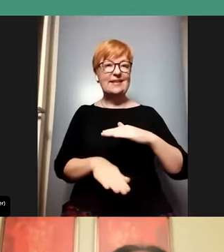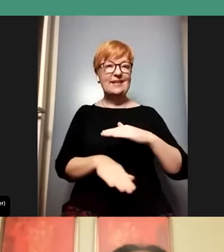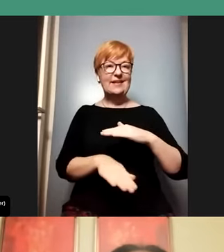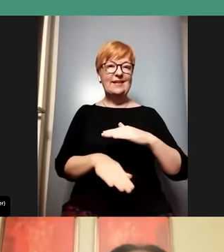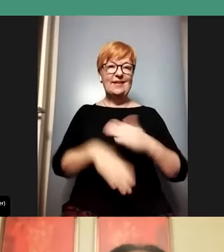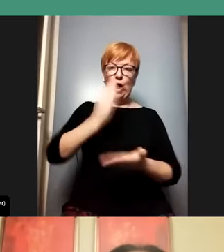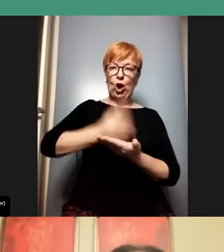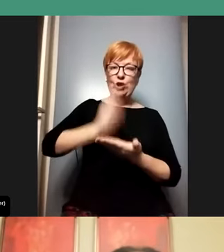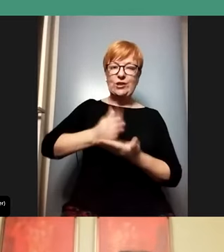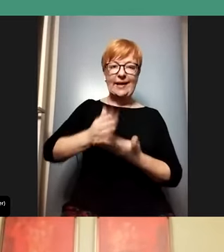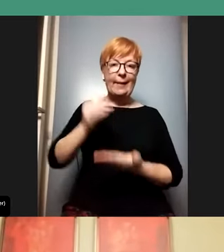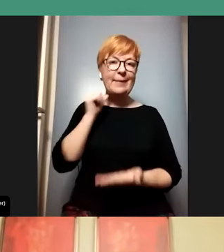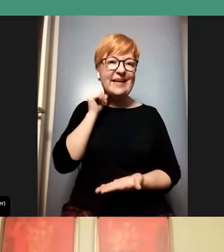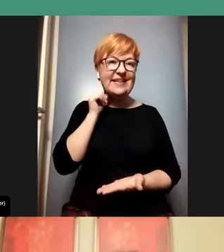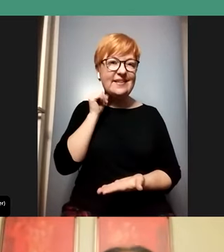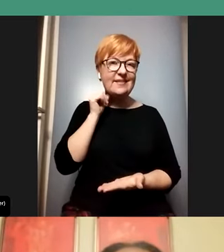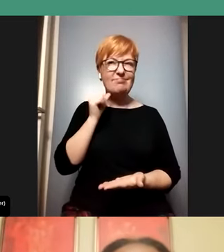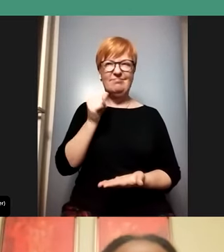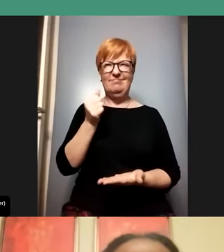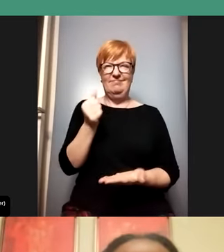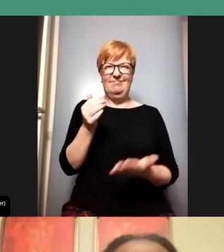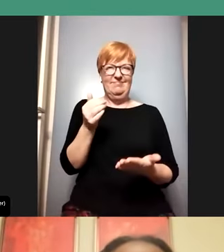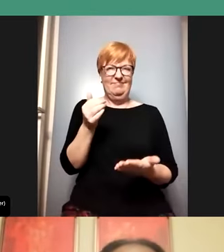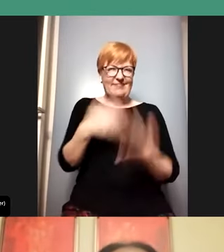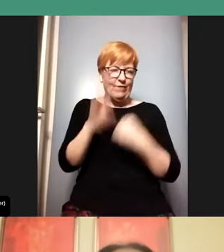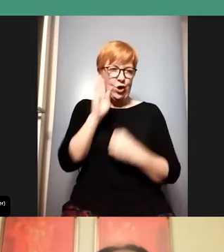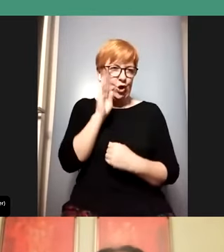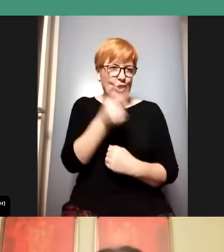Like, that's really powerful. And